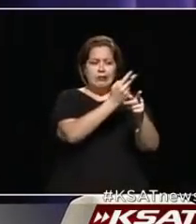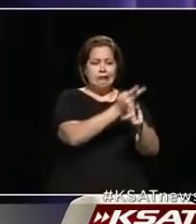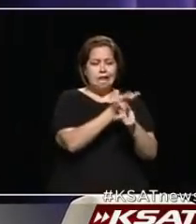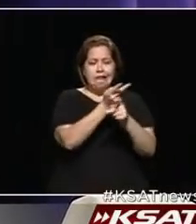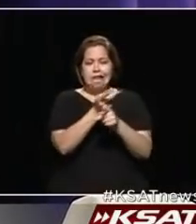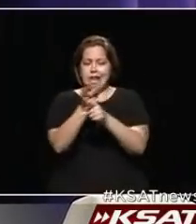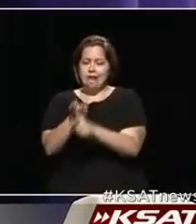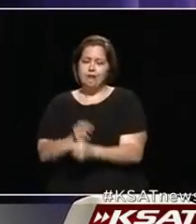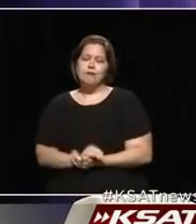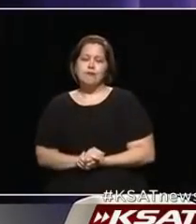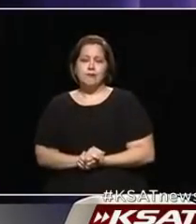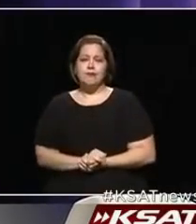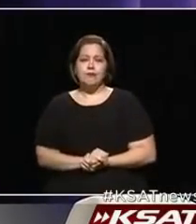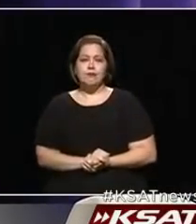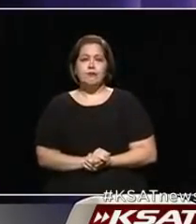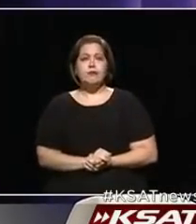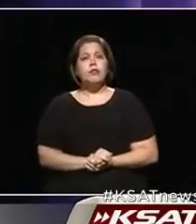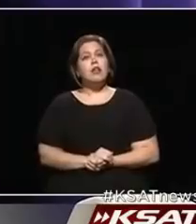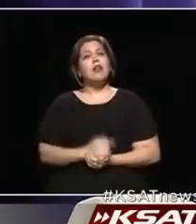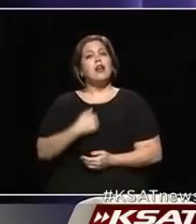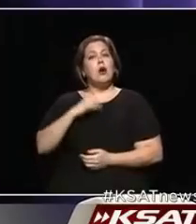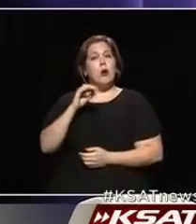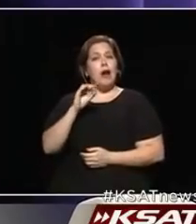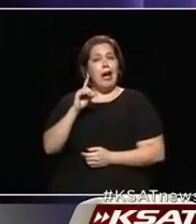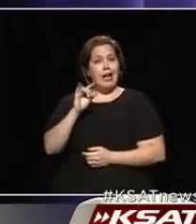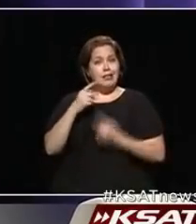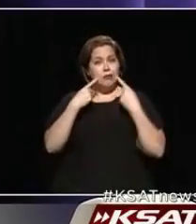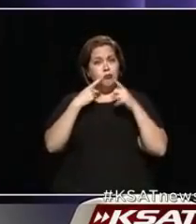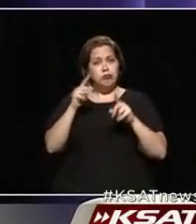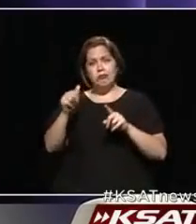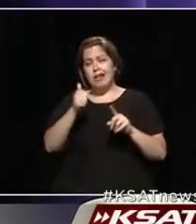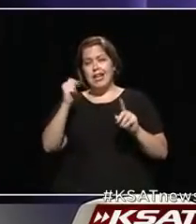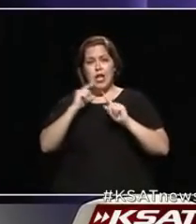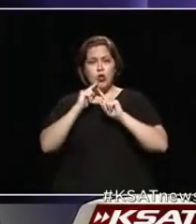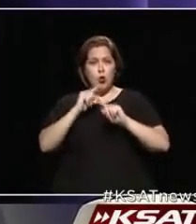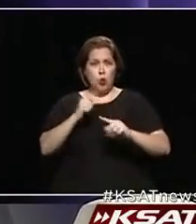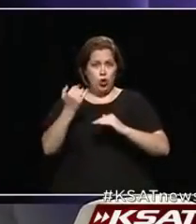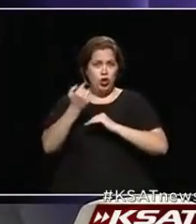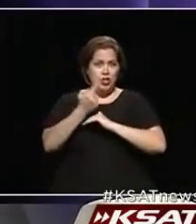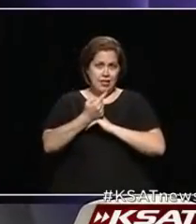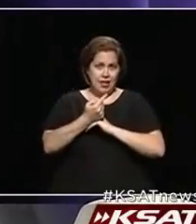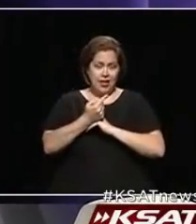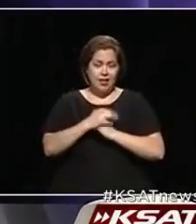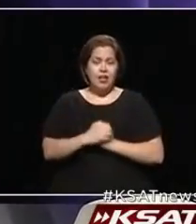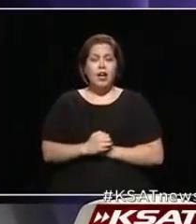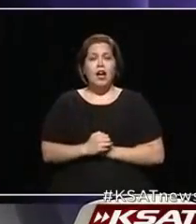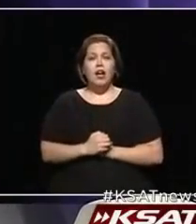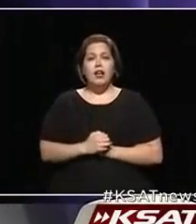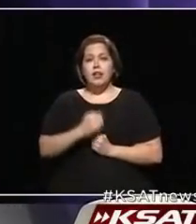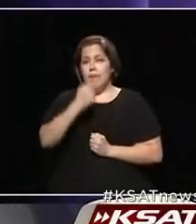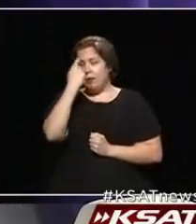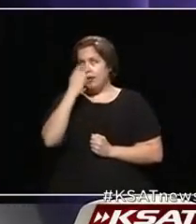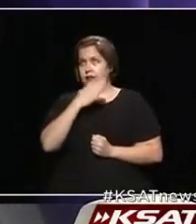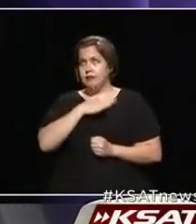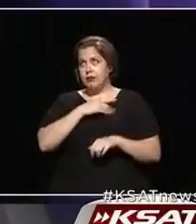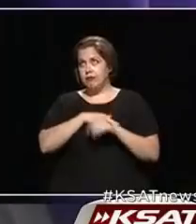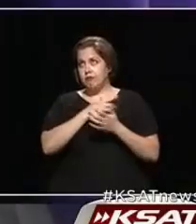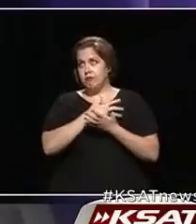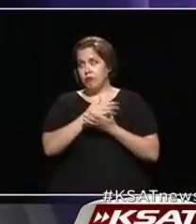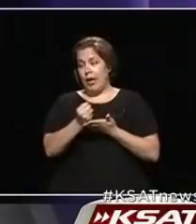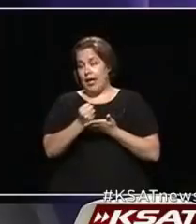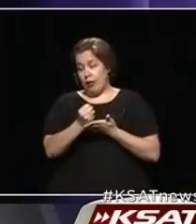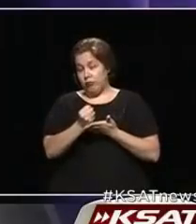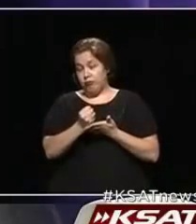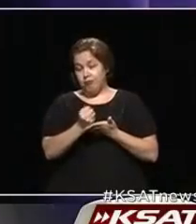do that. I did issue another executive order today. Because mine ran out, it's the only reason I